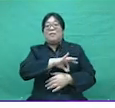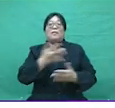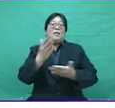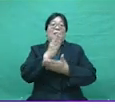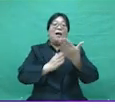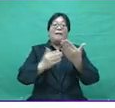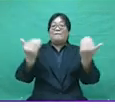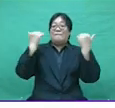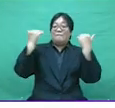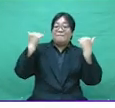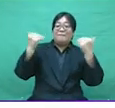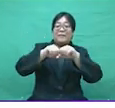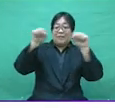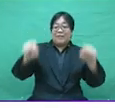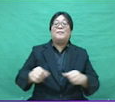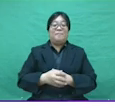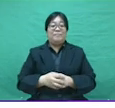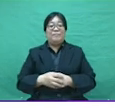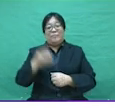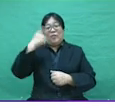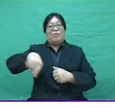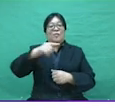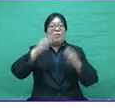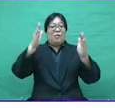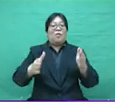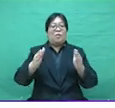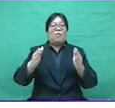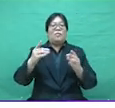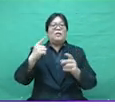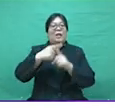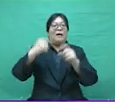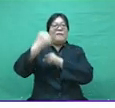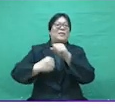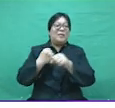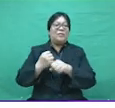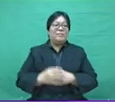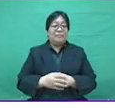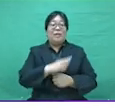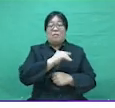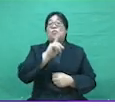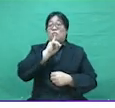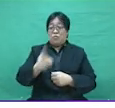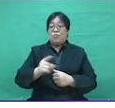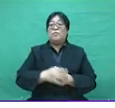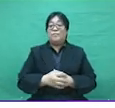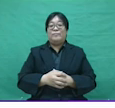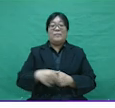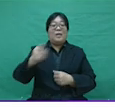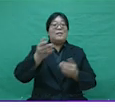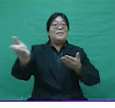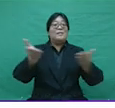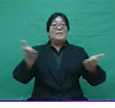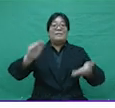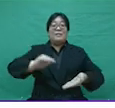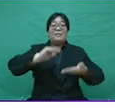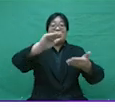the partial unemployment system for more than 1.5 years. And for sure, the